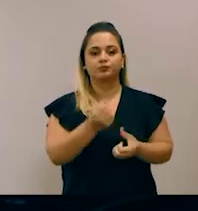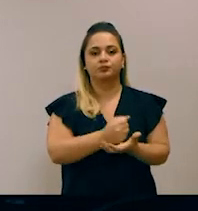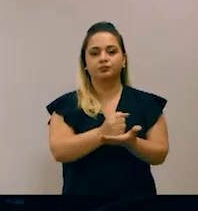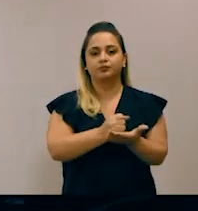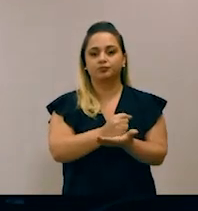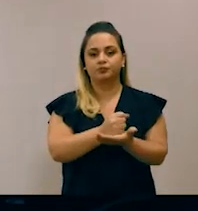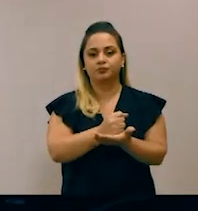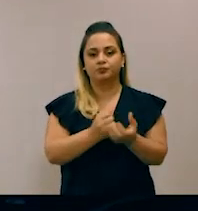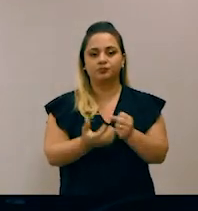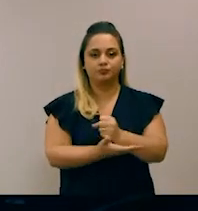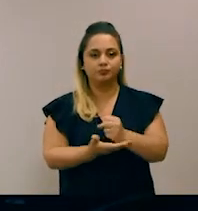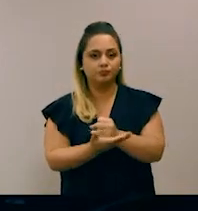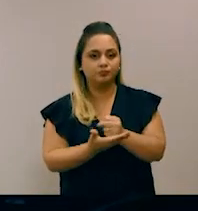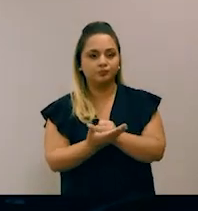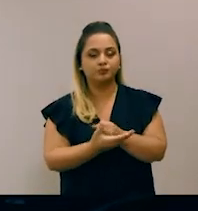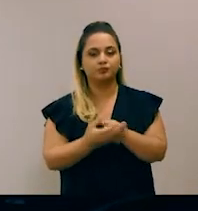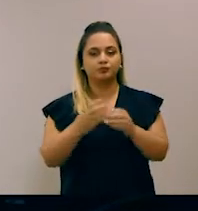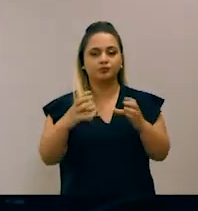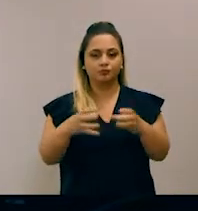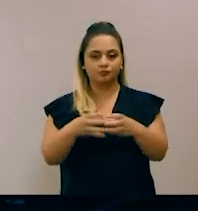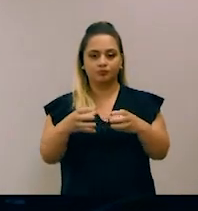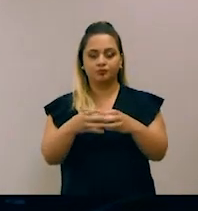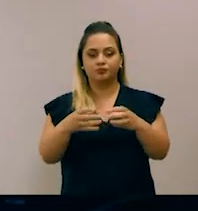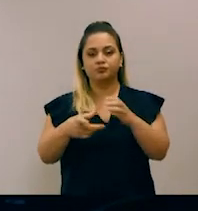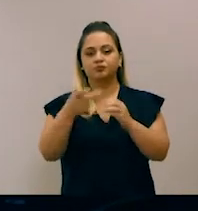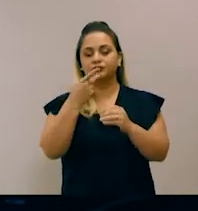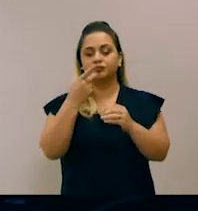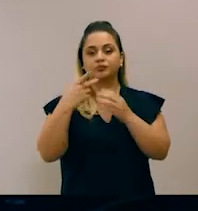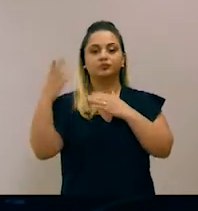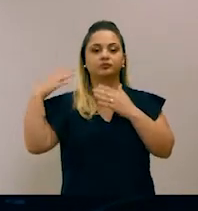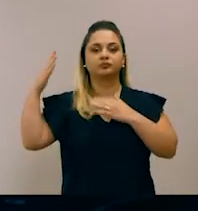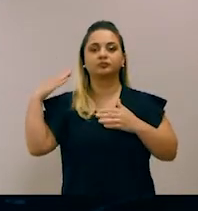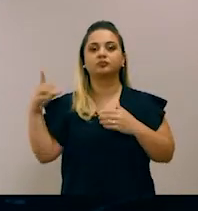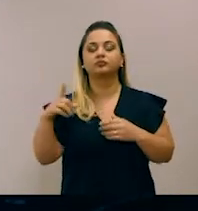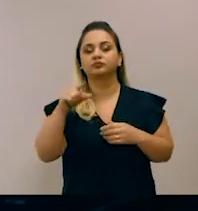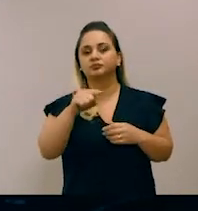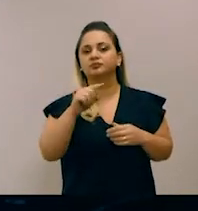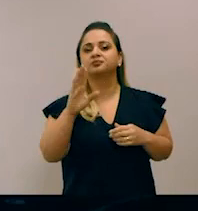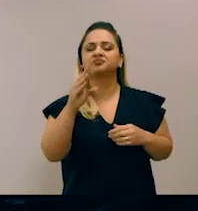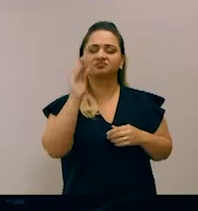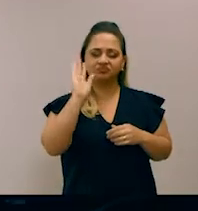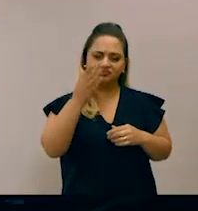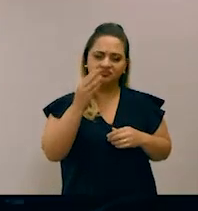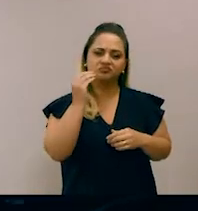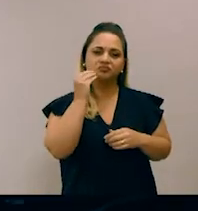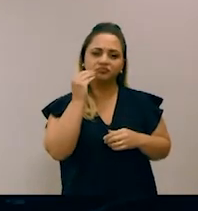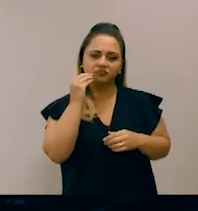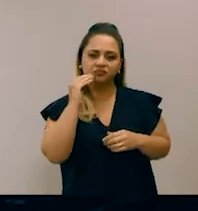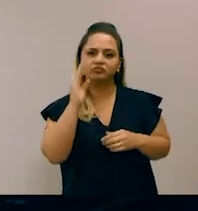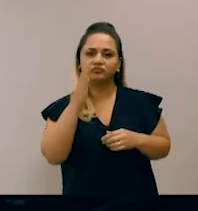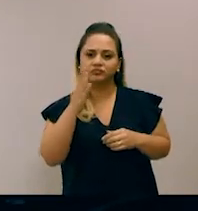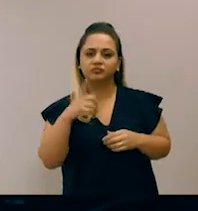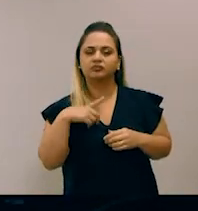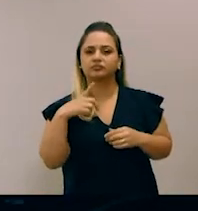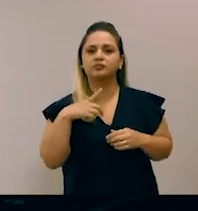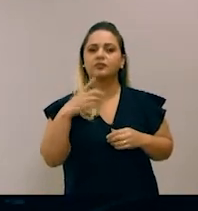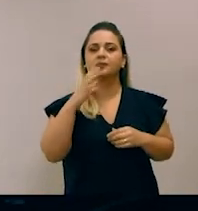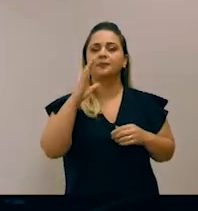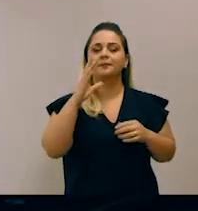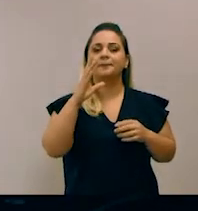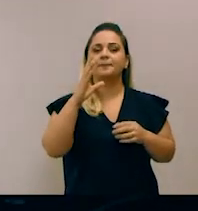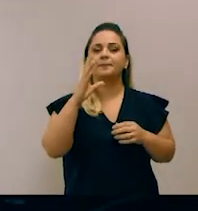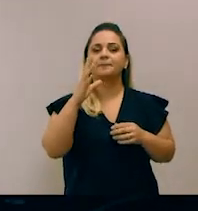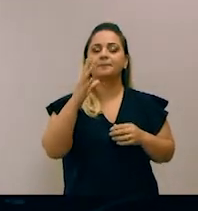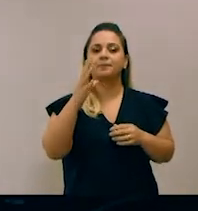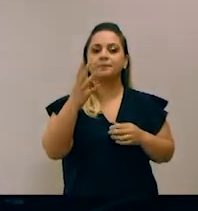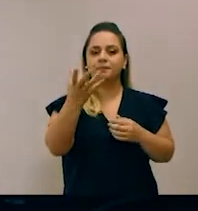median price based on the groups, the clusters that we created previously. This one is already running in the courts for us to receive